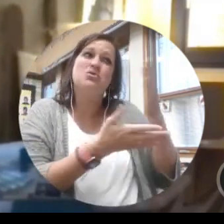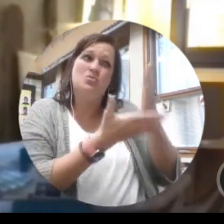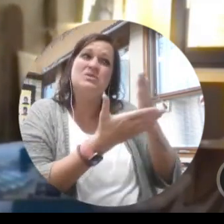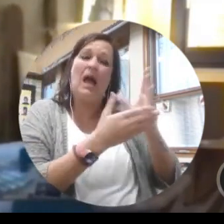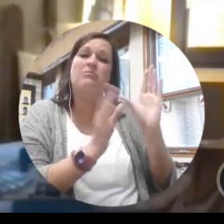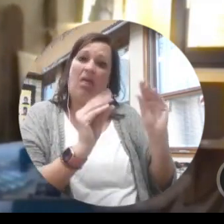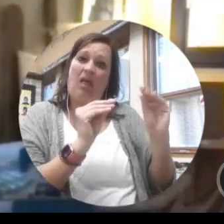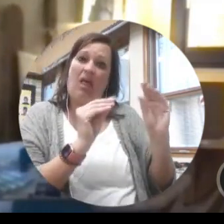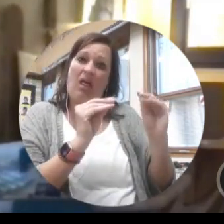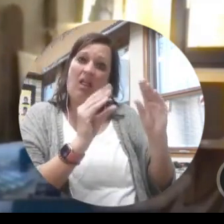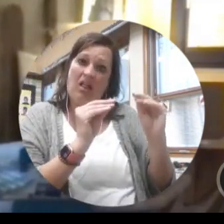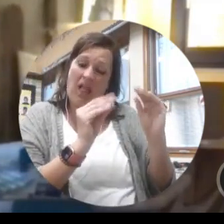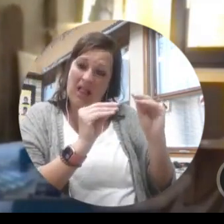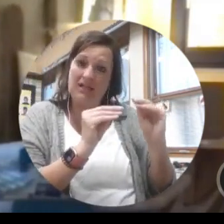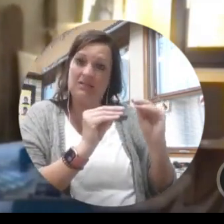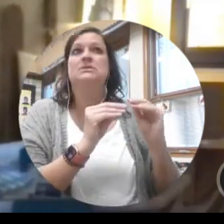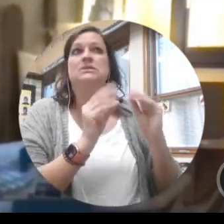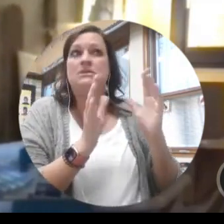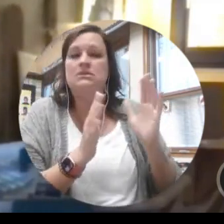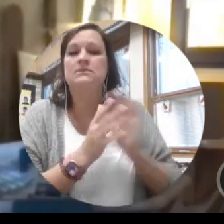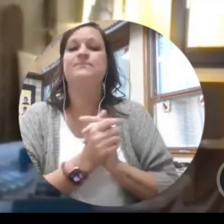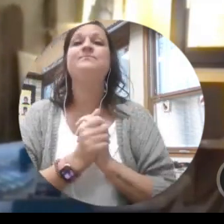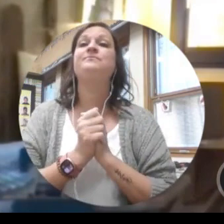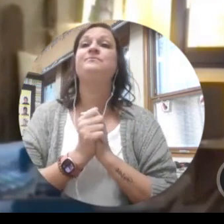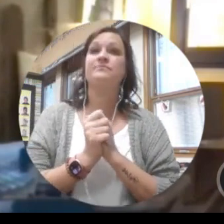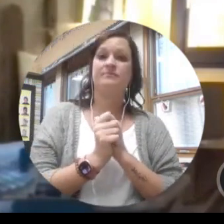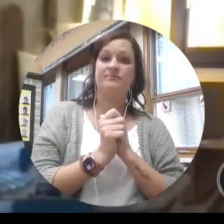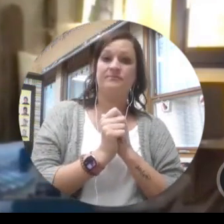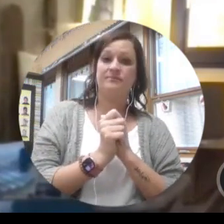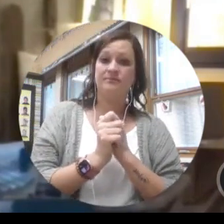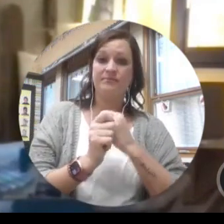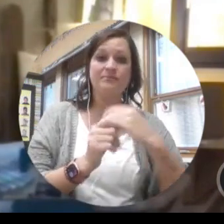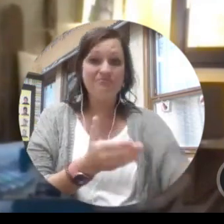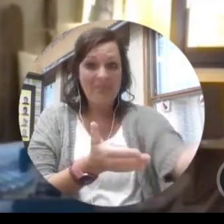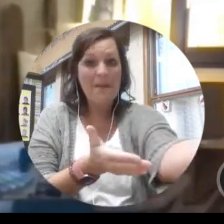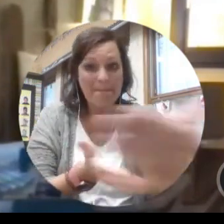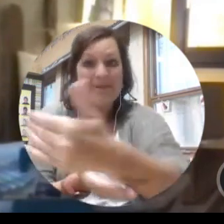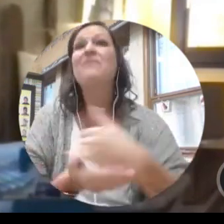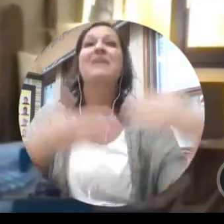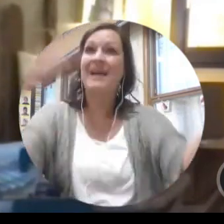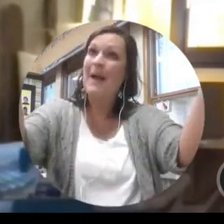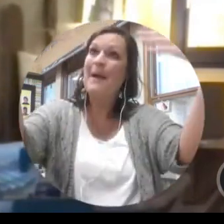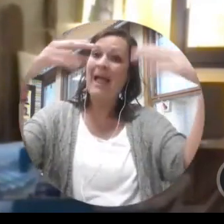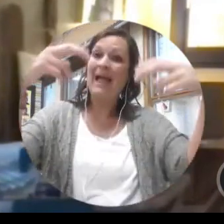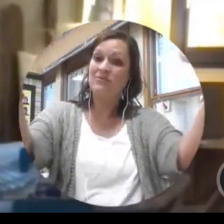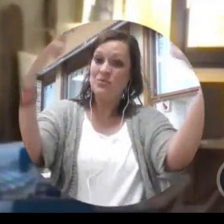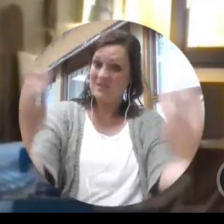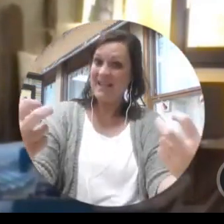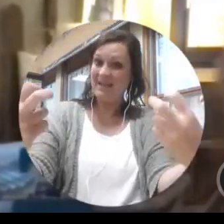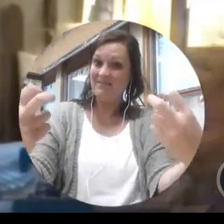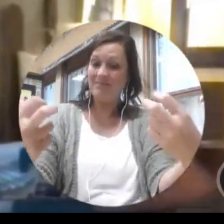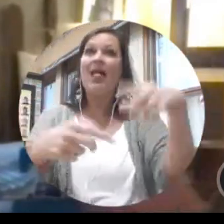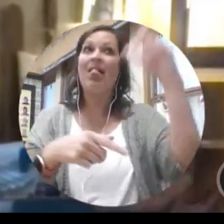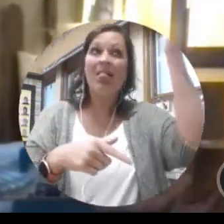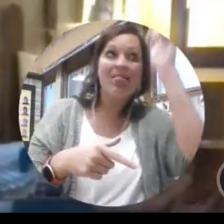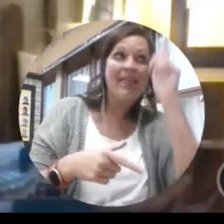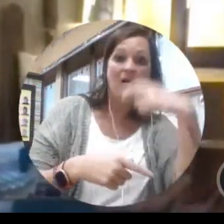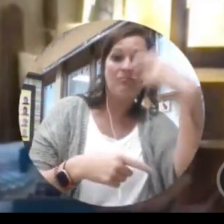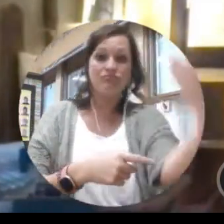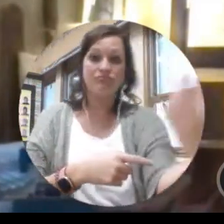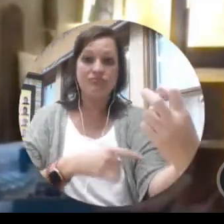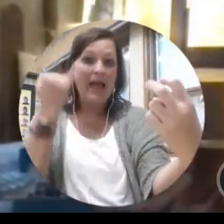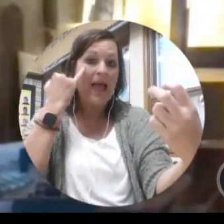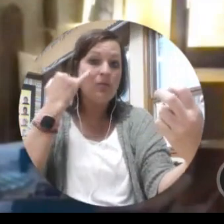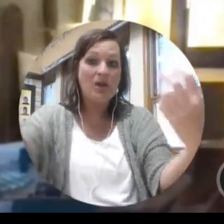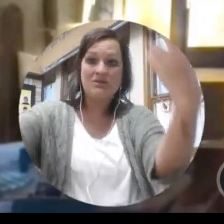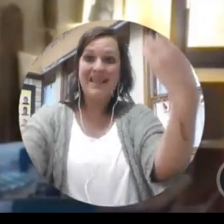good thing and just became a lonely thing. I moved the extra books off the chairs and waited impatiently while Leah and Iris sat down.